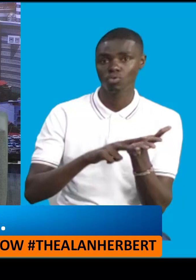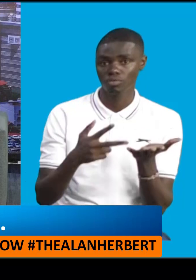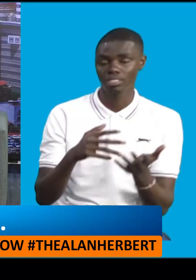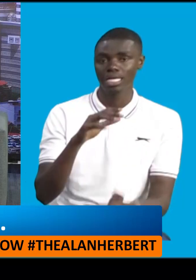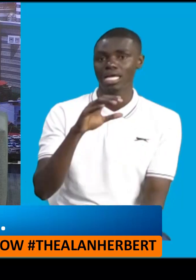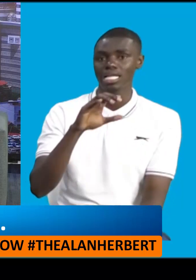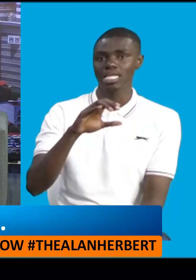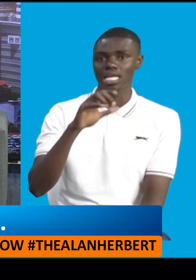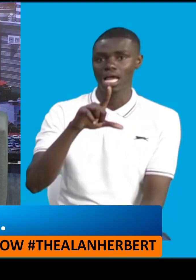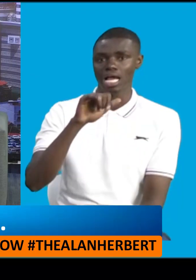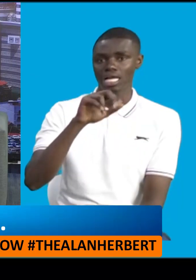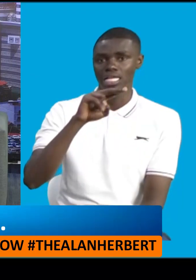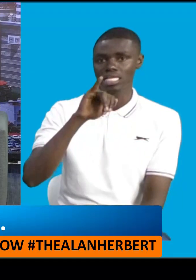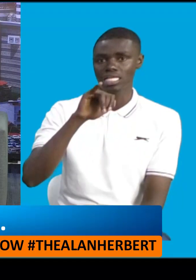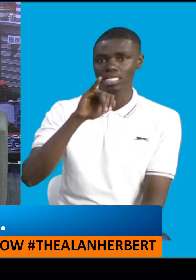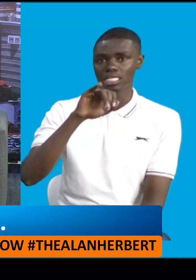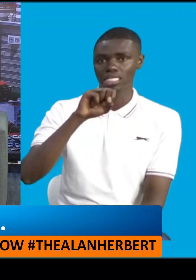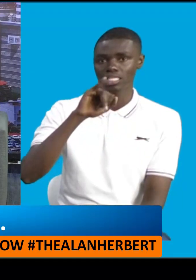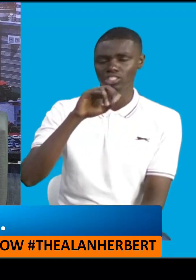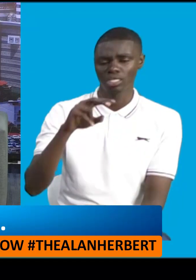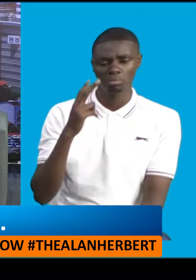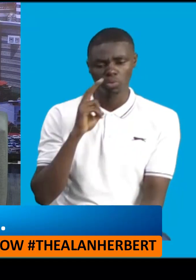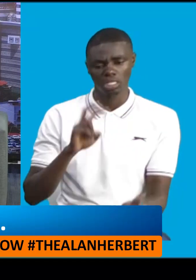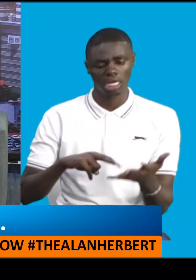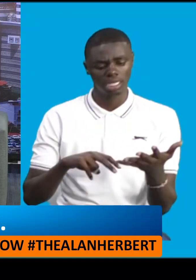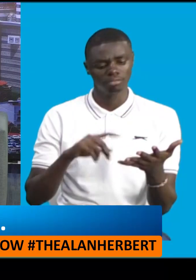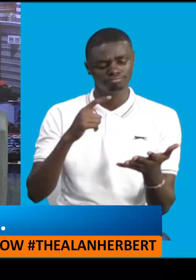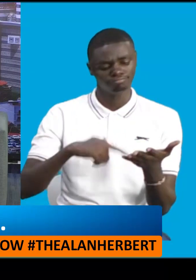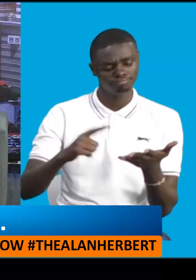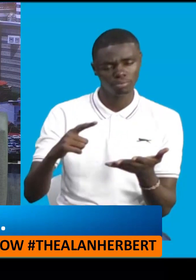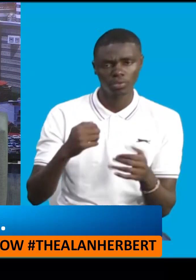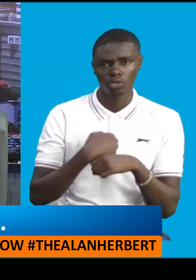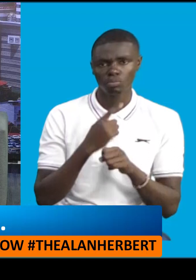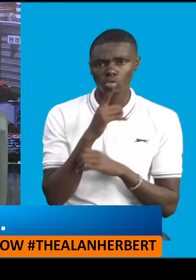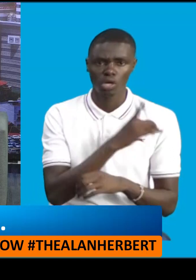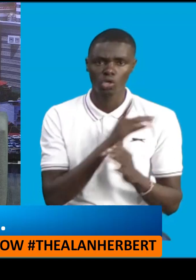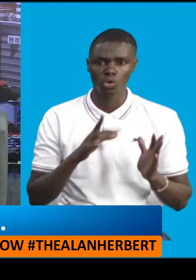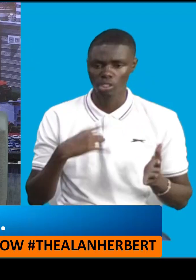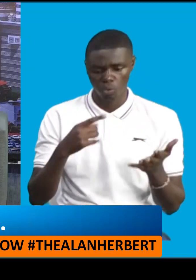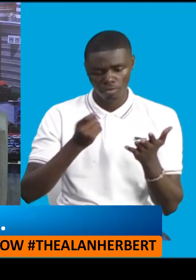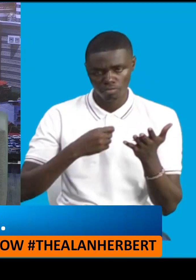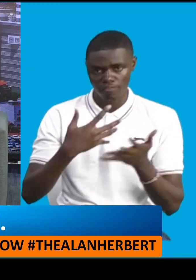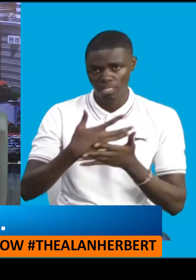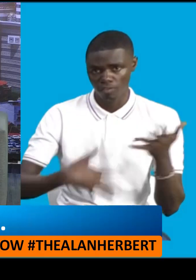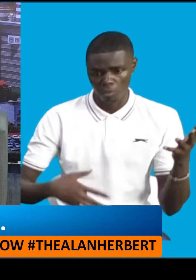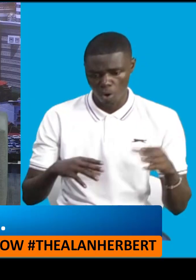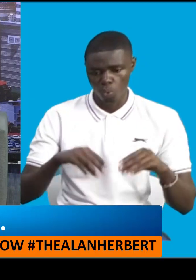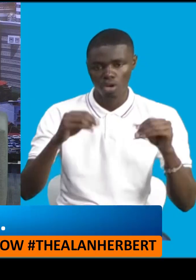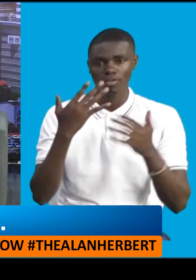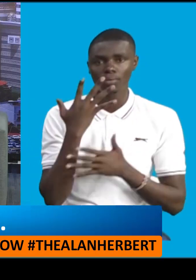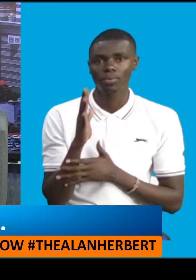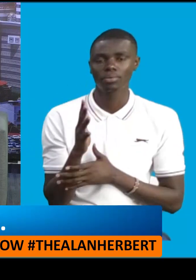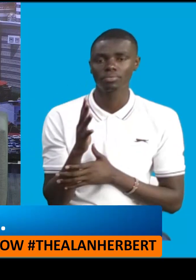approval is a clinician. Yeah. So they will look at the justification. They will look to ensure that the doctor who has filled the form